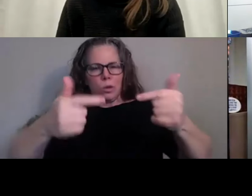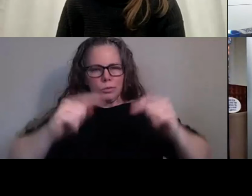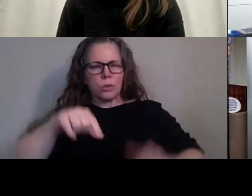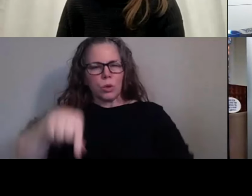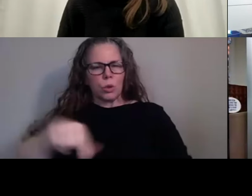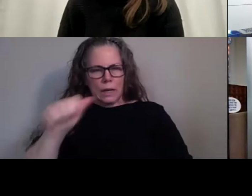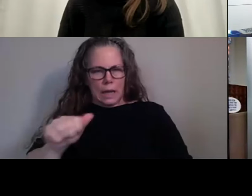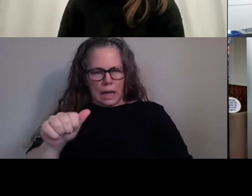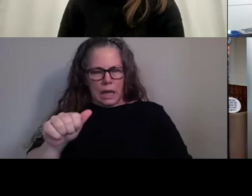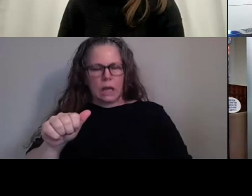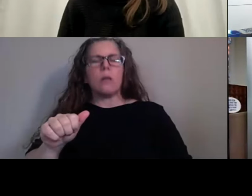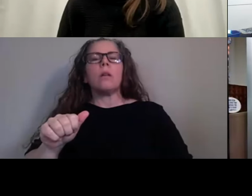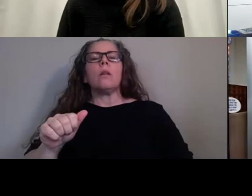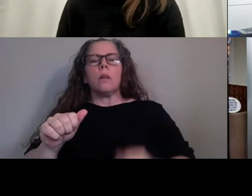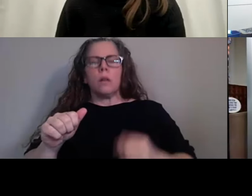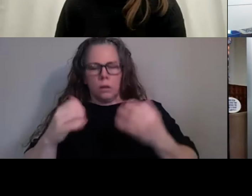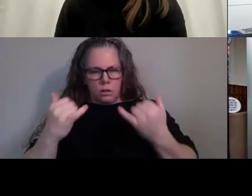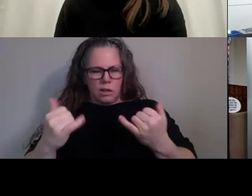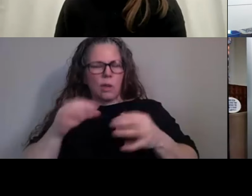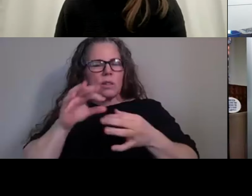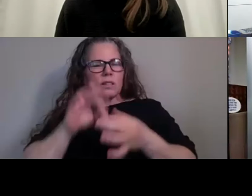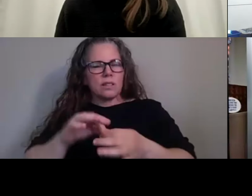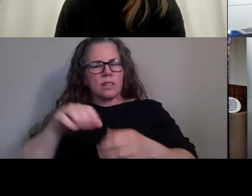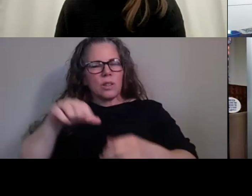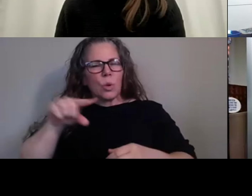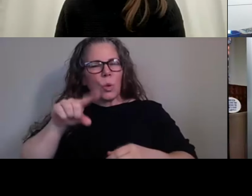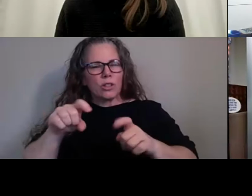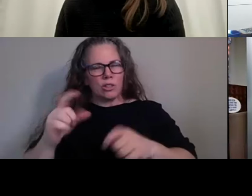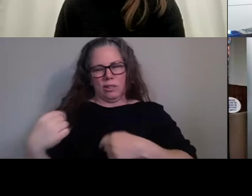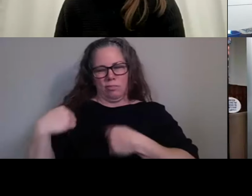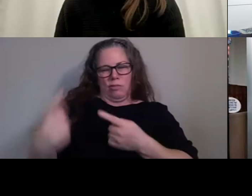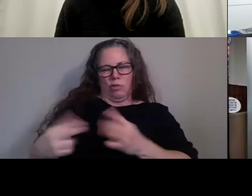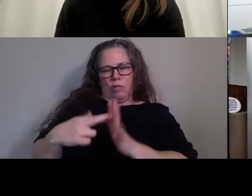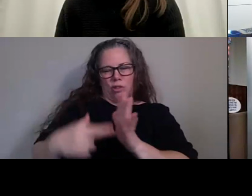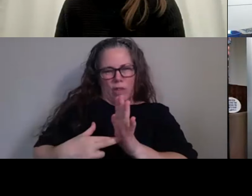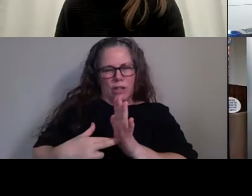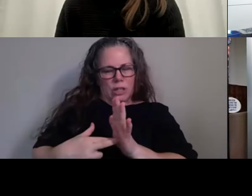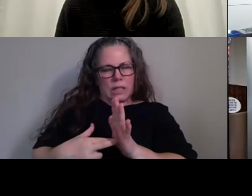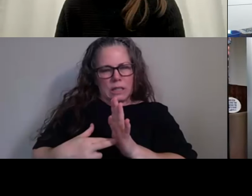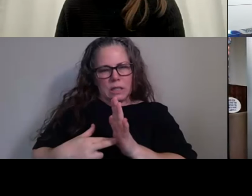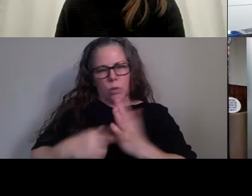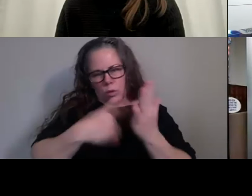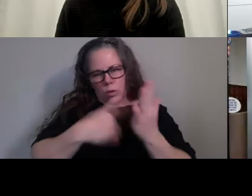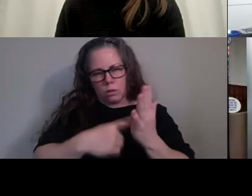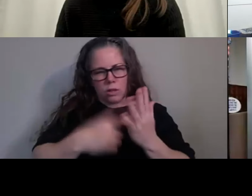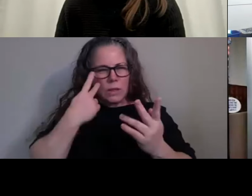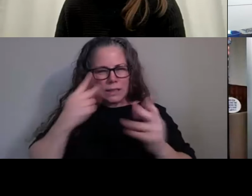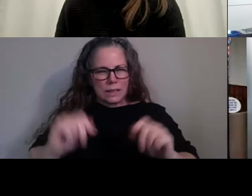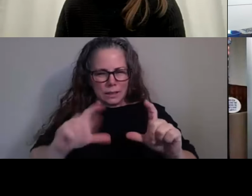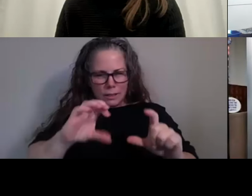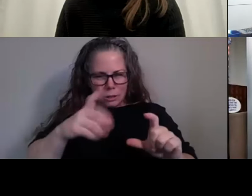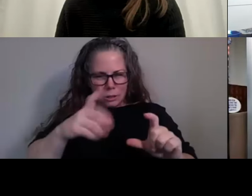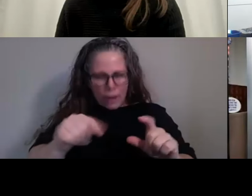question and answer format. This is based on questions that we received during the registration process and just kind of other general questions